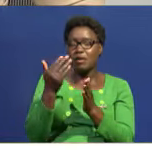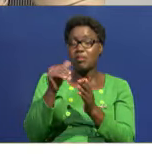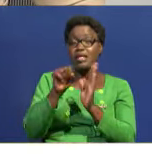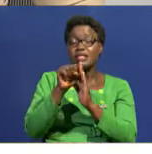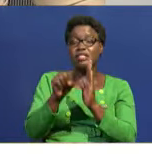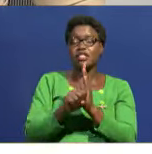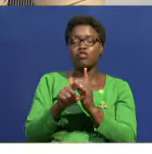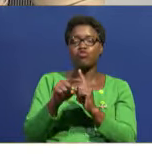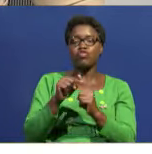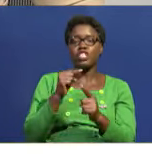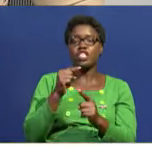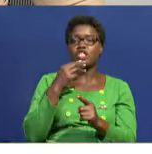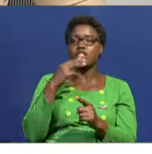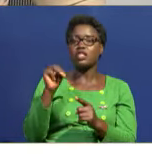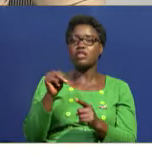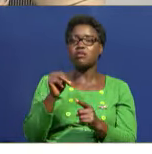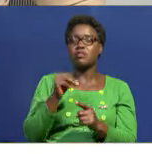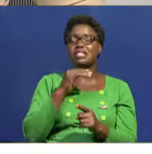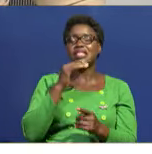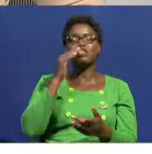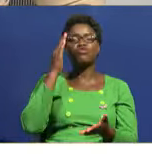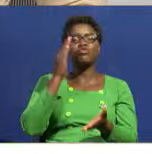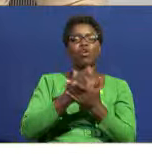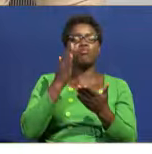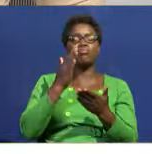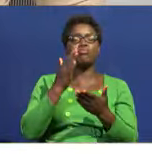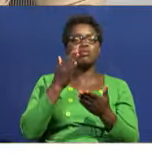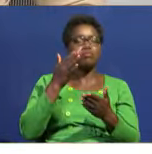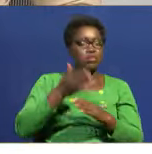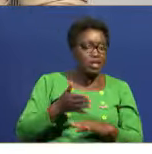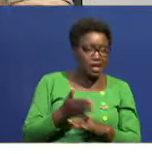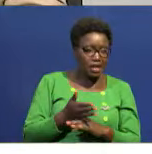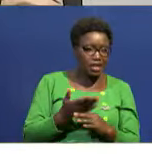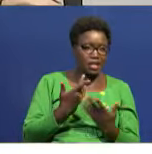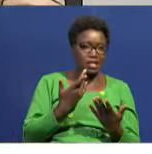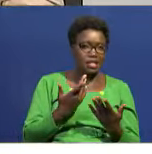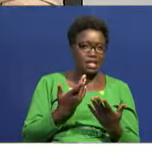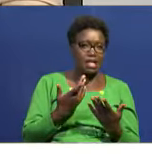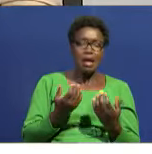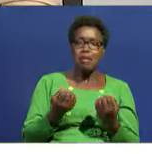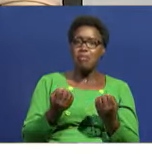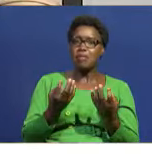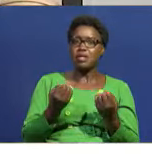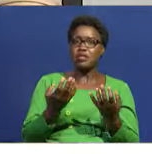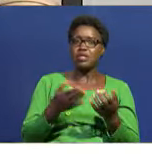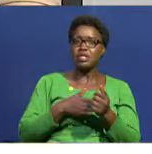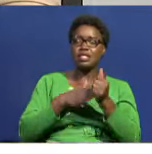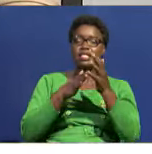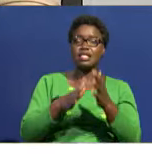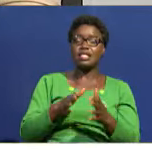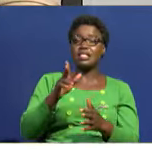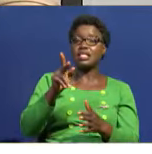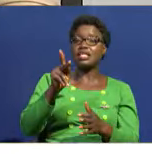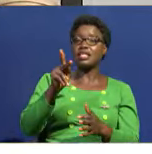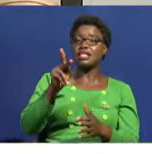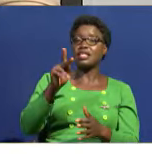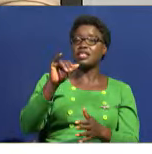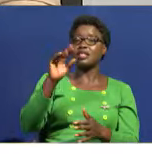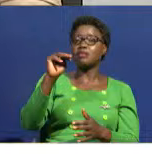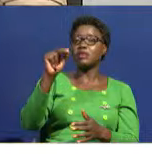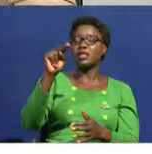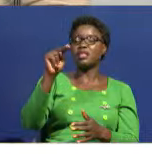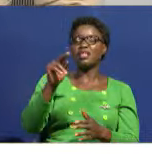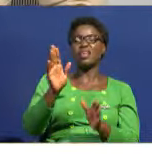to assassinate him, urging him to stop the sideshows. This comes as Majority Leader Kimani Ichung'wah